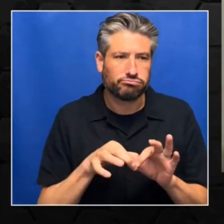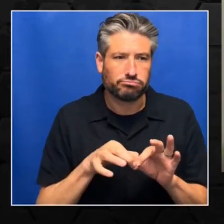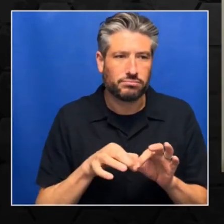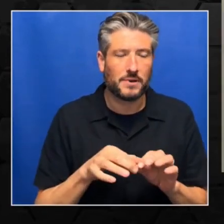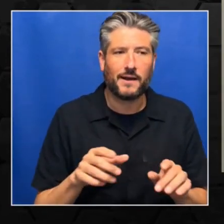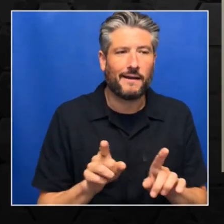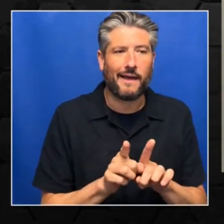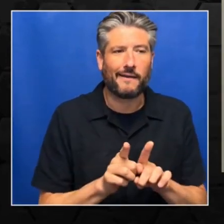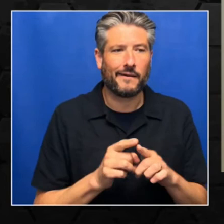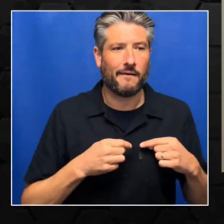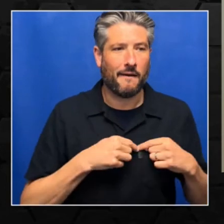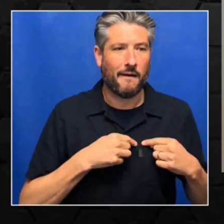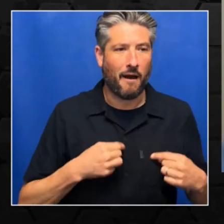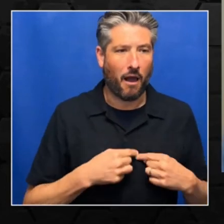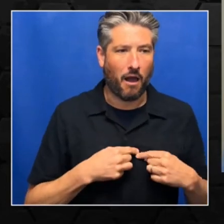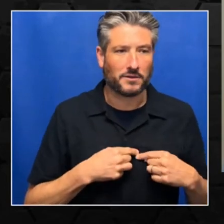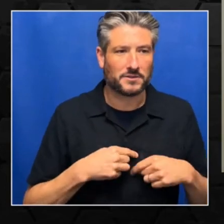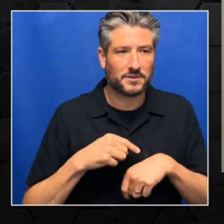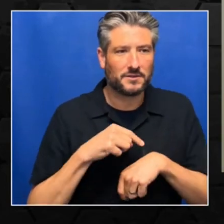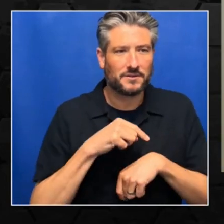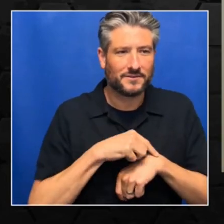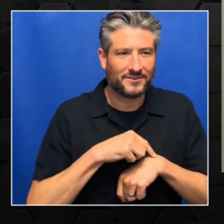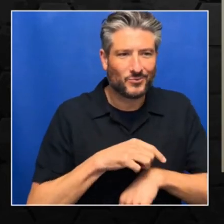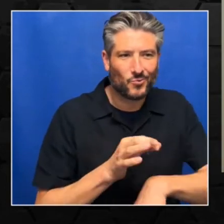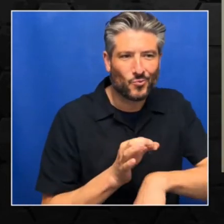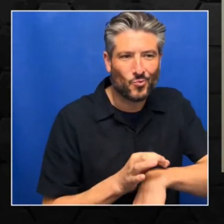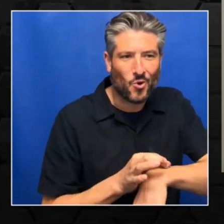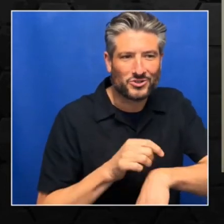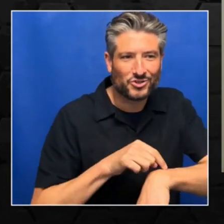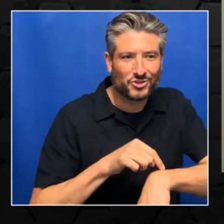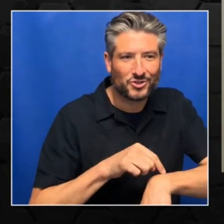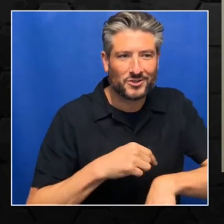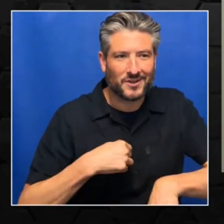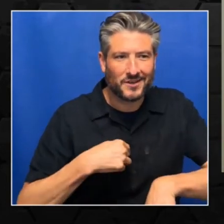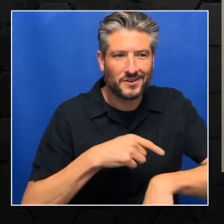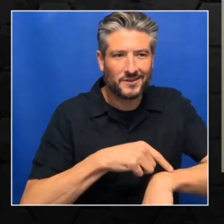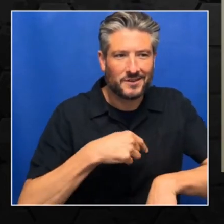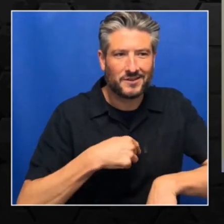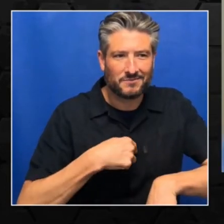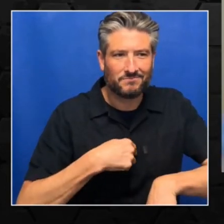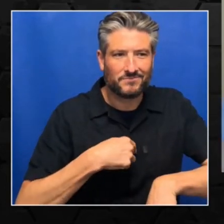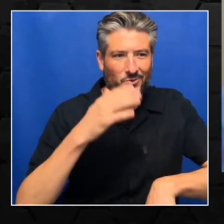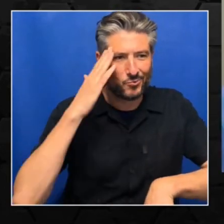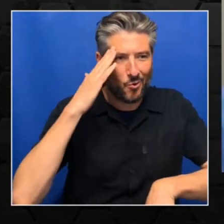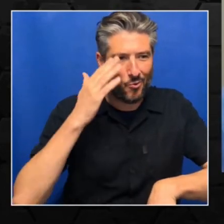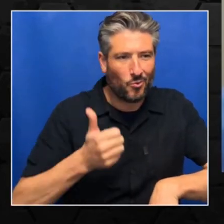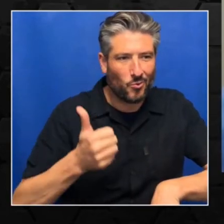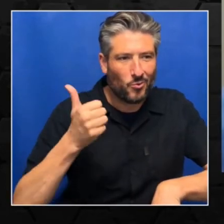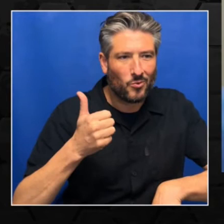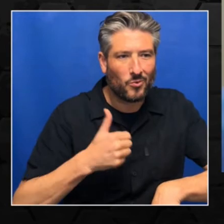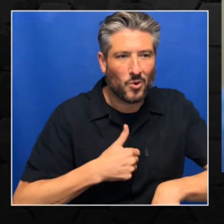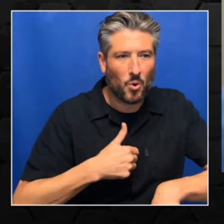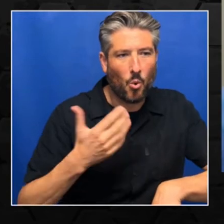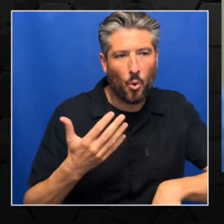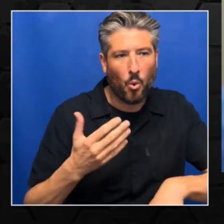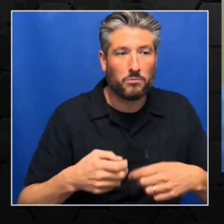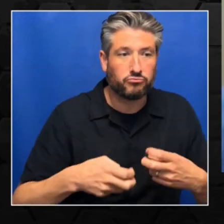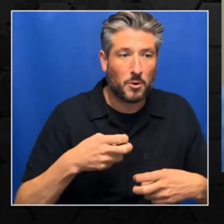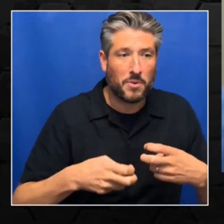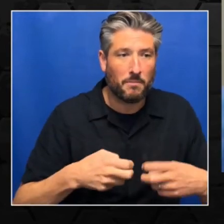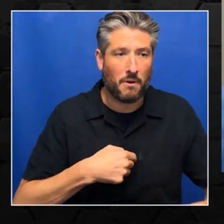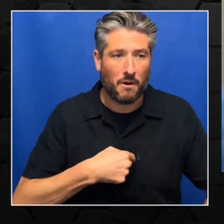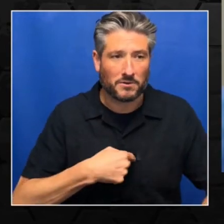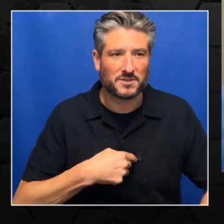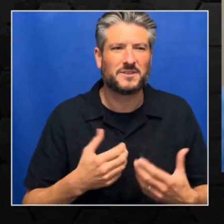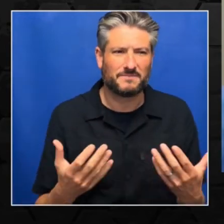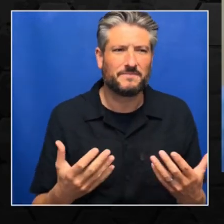That's the most the key feature according to me. And the future of it would be, I think, tomorrow at this one